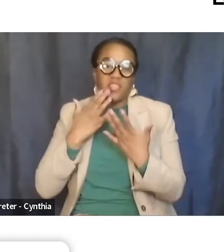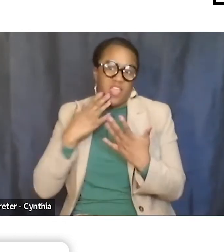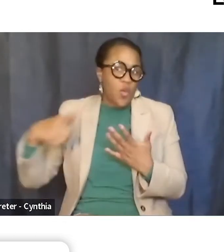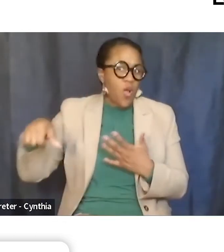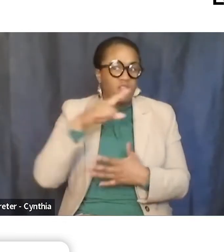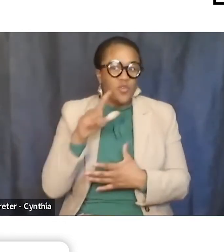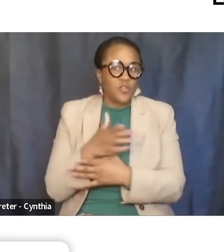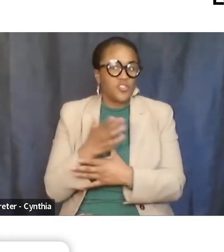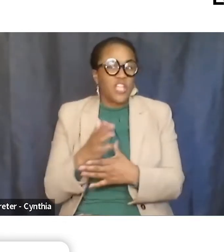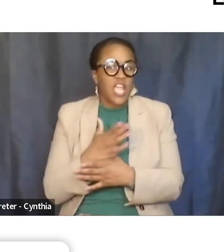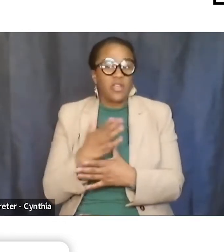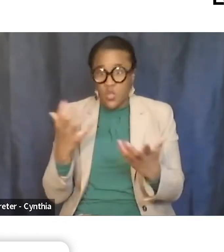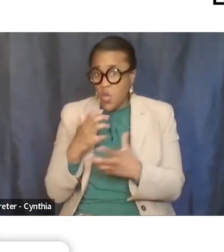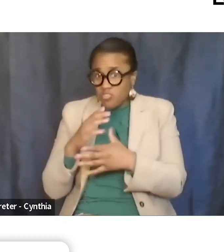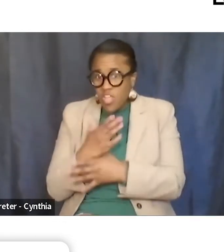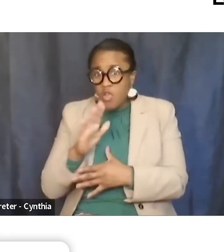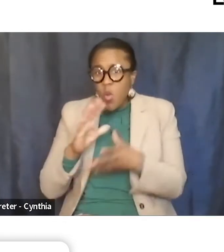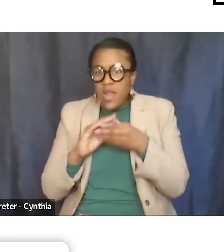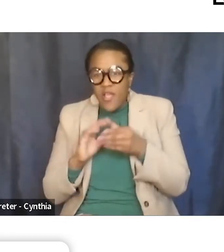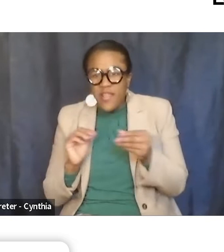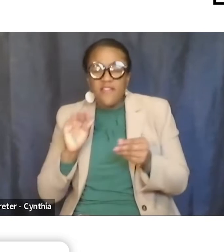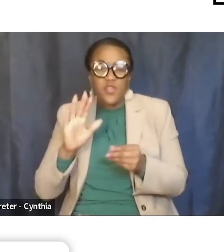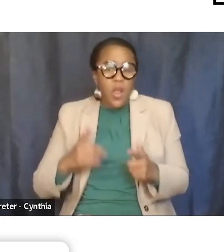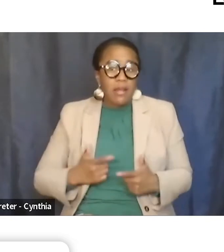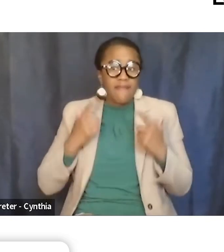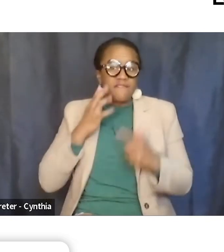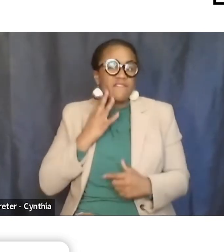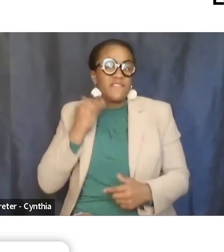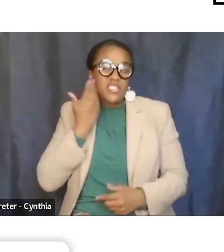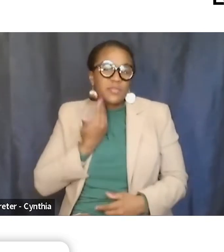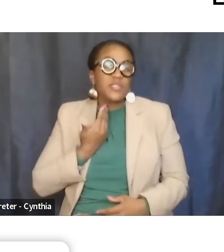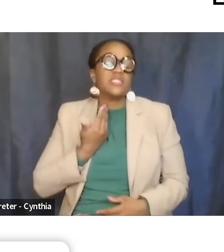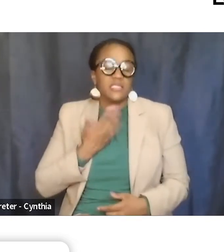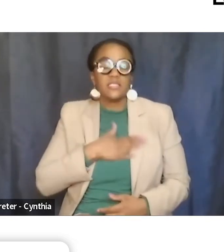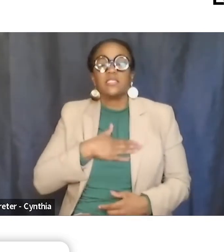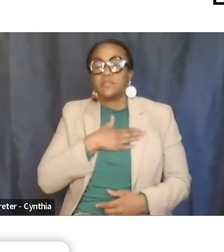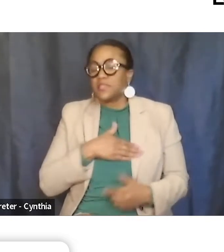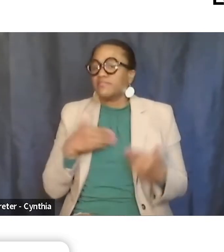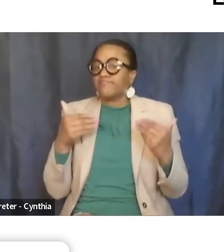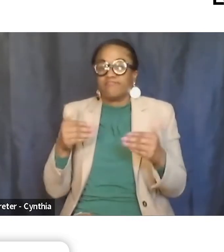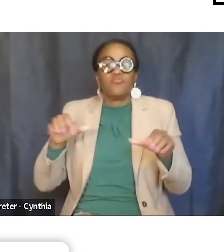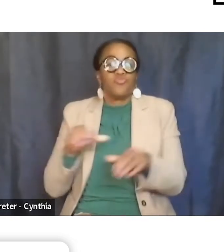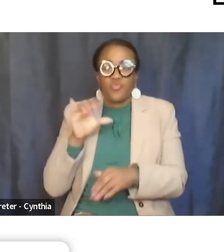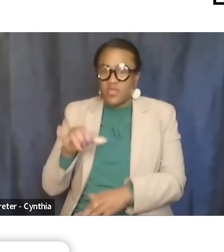sharing. If you want to keep sharing your narrative, your lived experiences, please do. This information